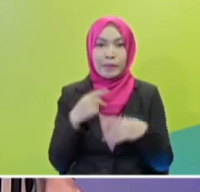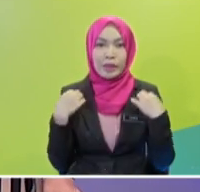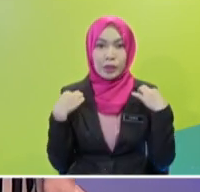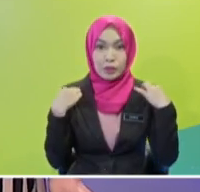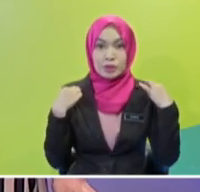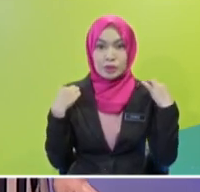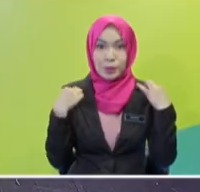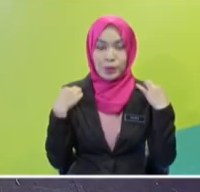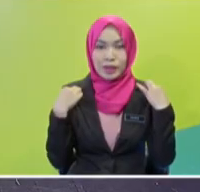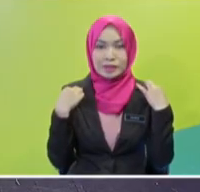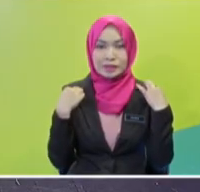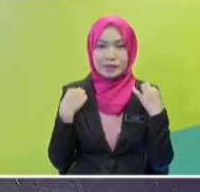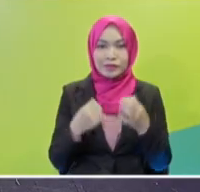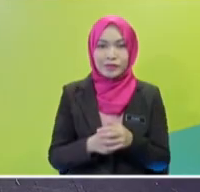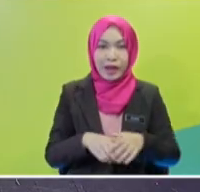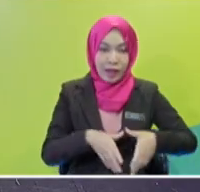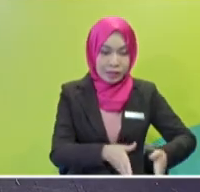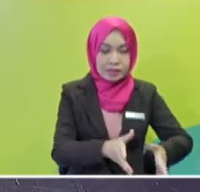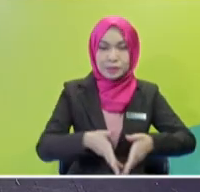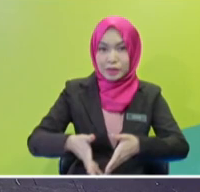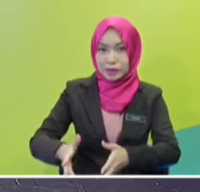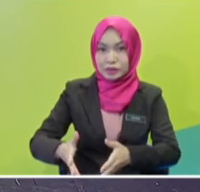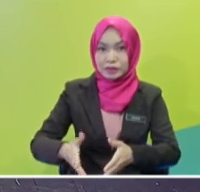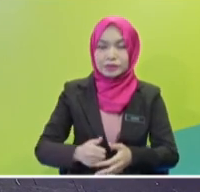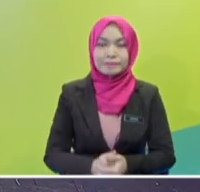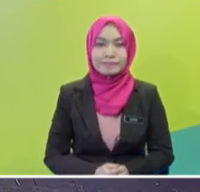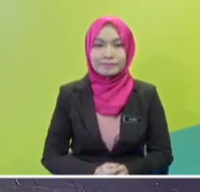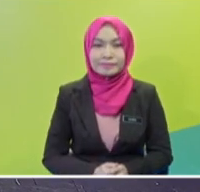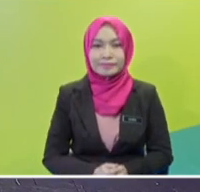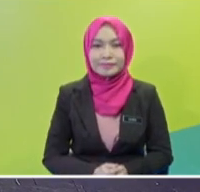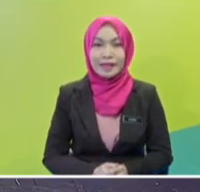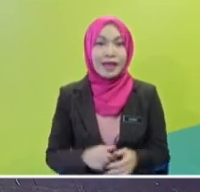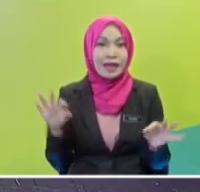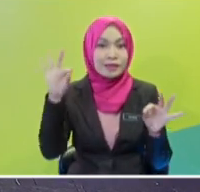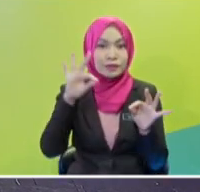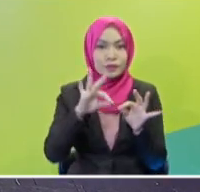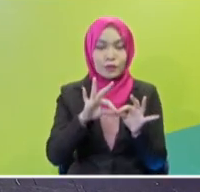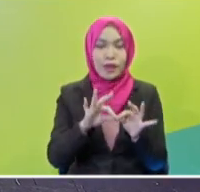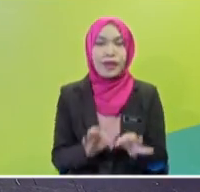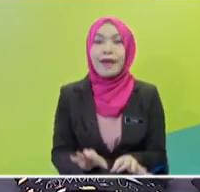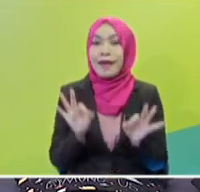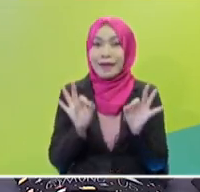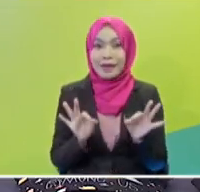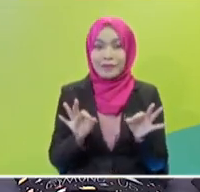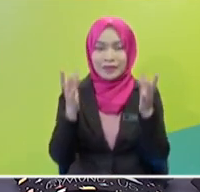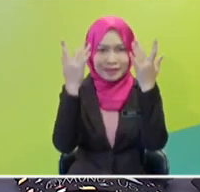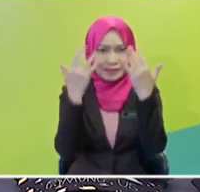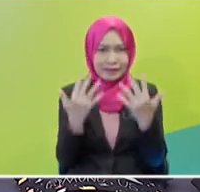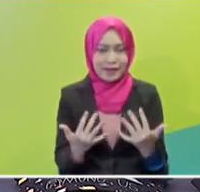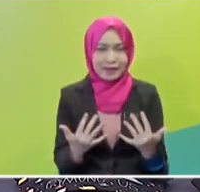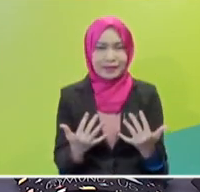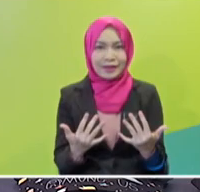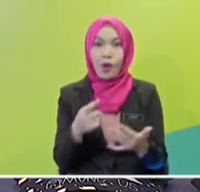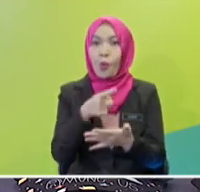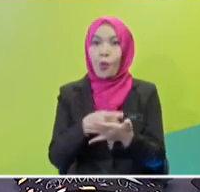that's what right. What do you wear when it's raining? When it's raining and if I'm outside, maybe something that can